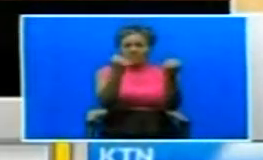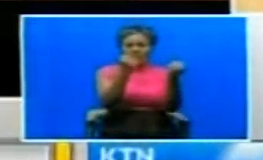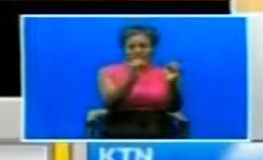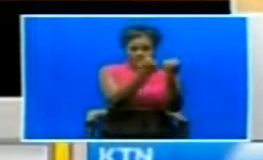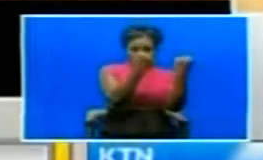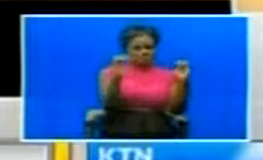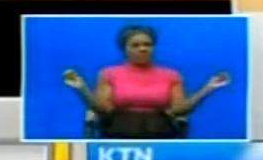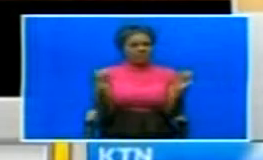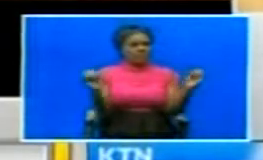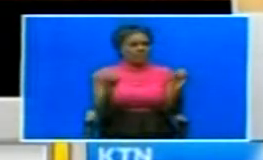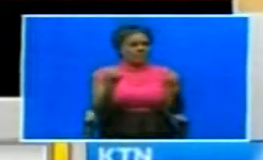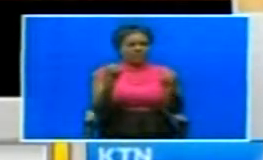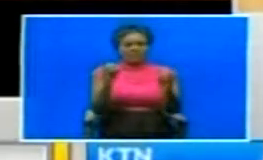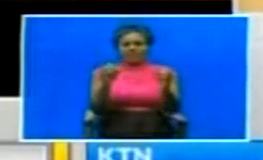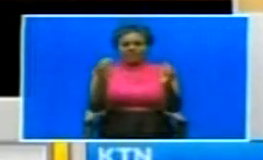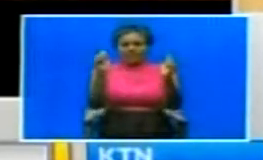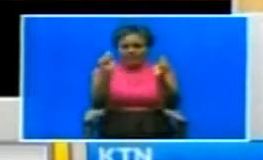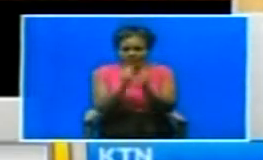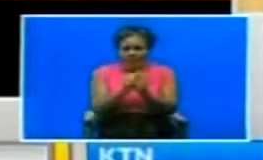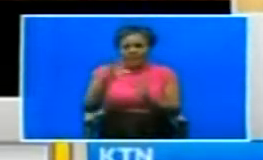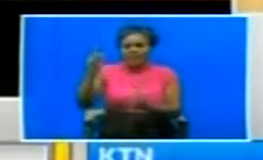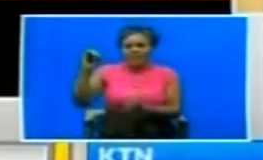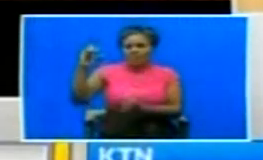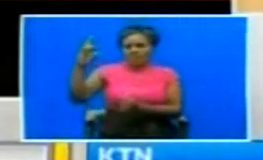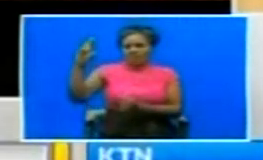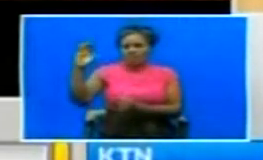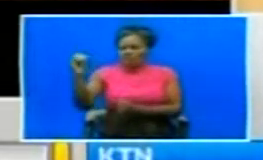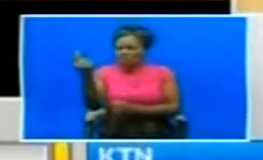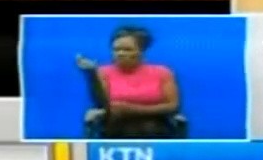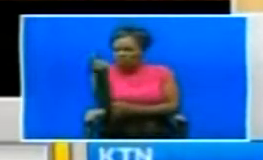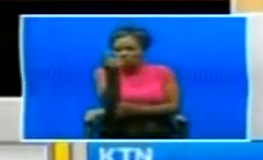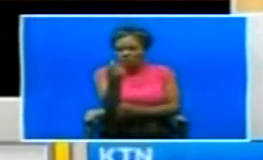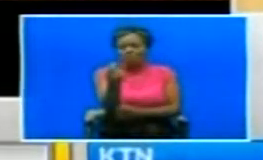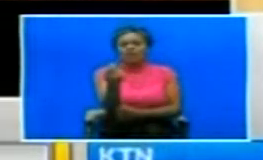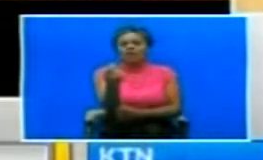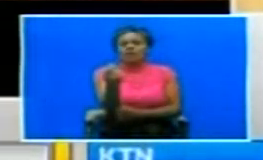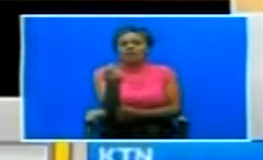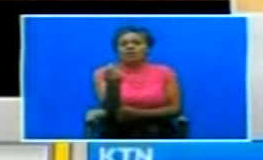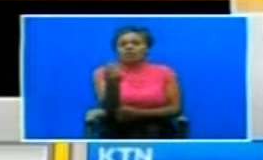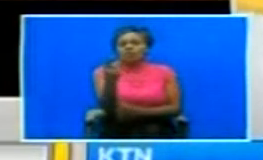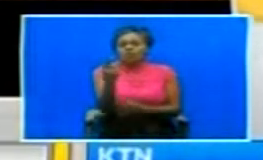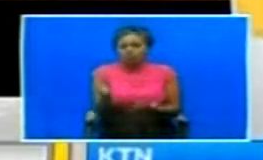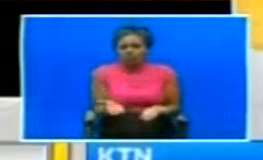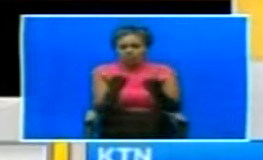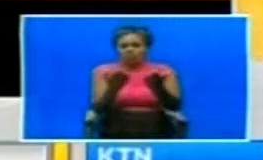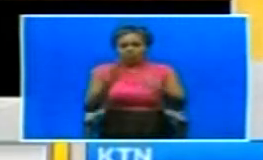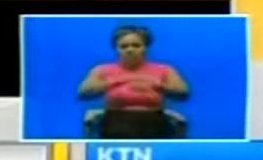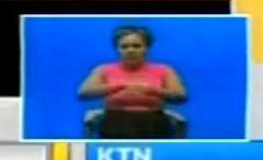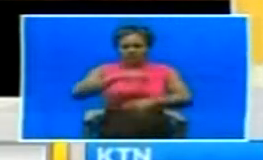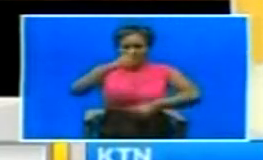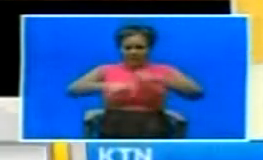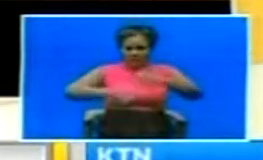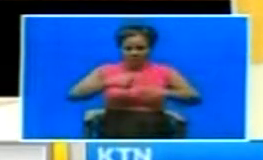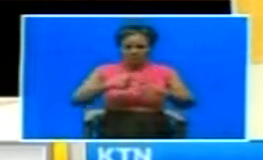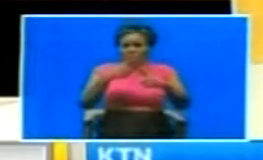we take 10 micrograms per deciliter as a cutoff point, merely to prompt us to take action. But